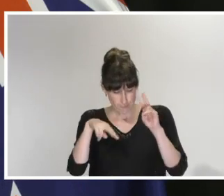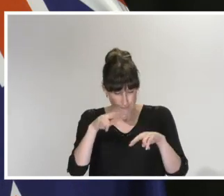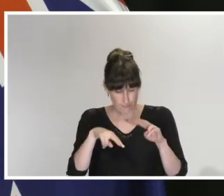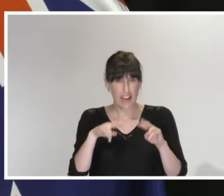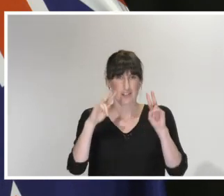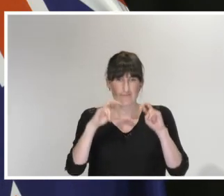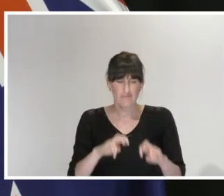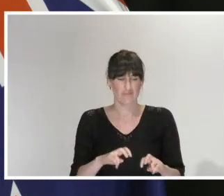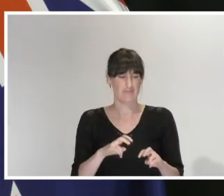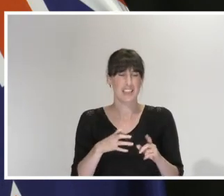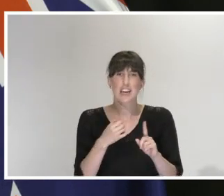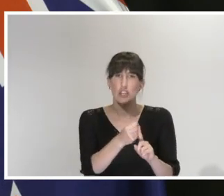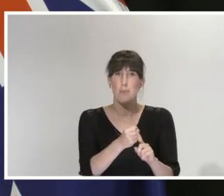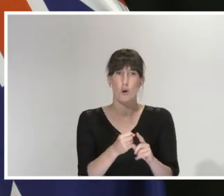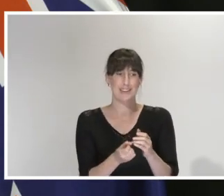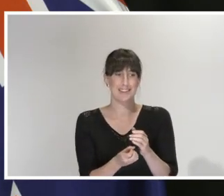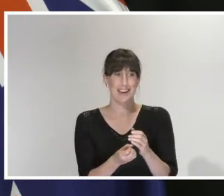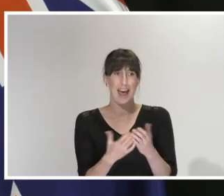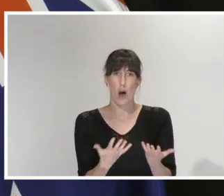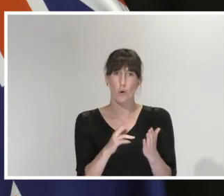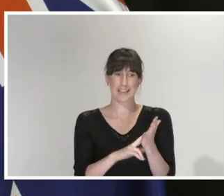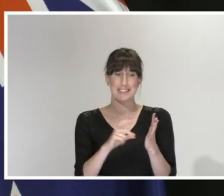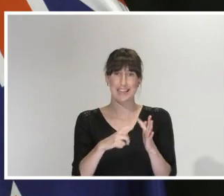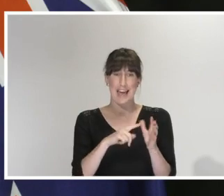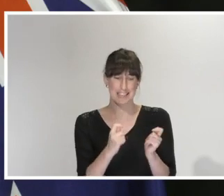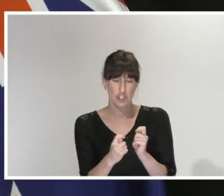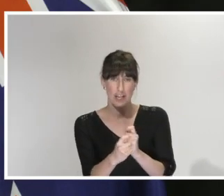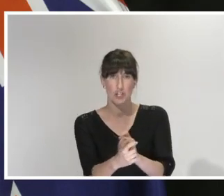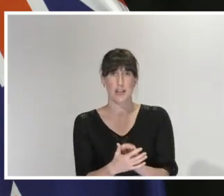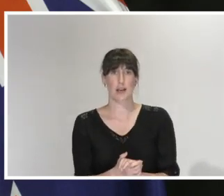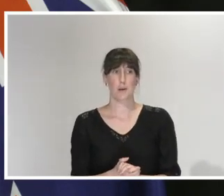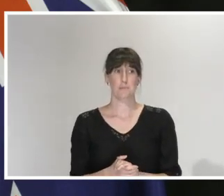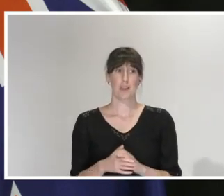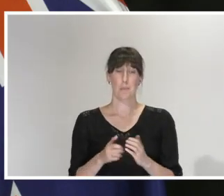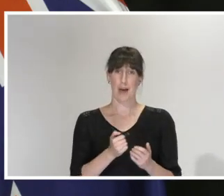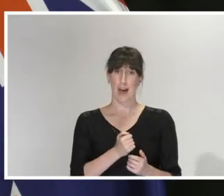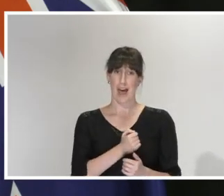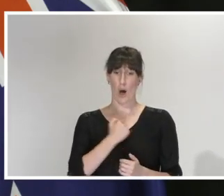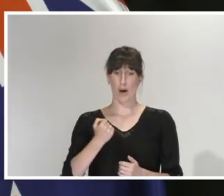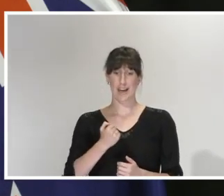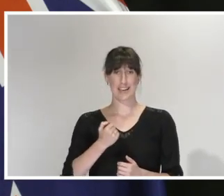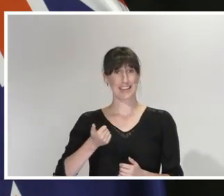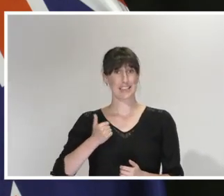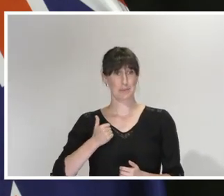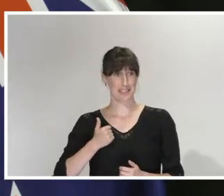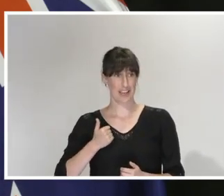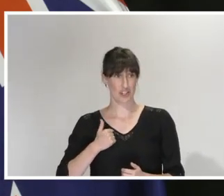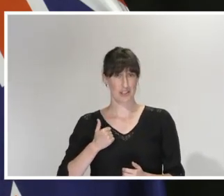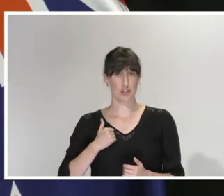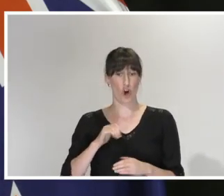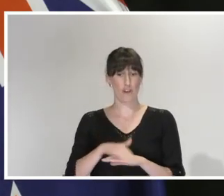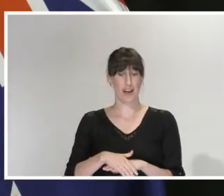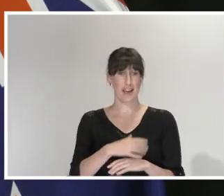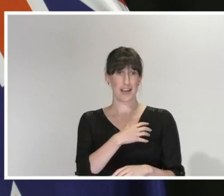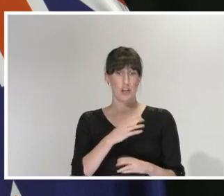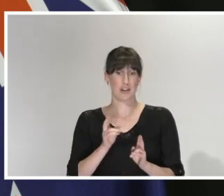But I think coming out the other side of this, our expectations around timeframes for a whole lot of government's business as usual work are going to have